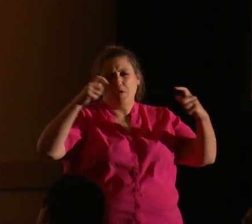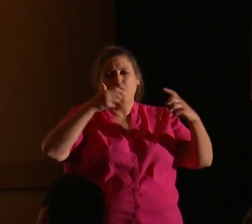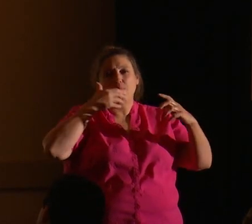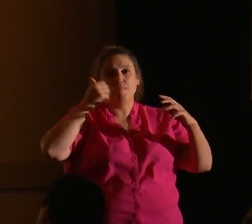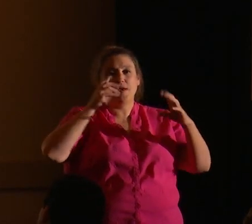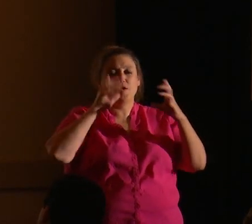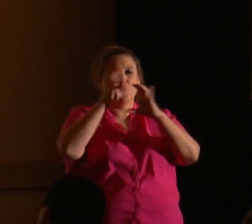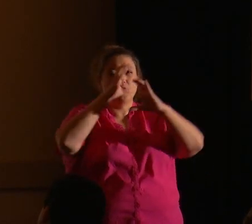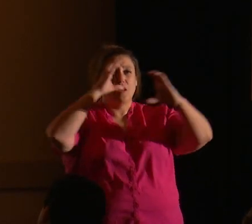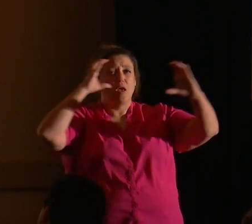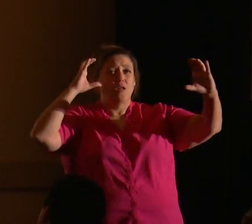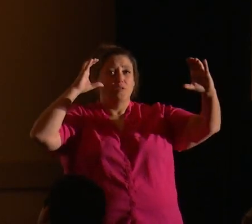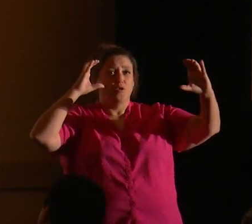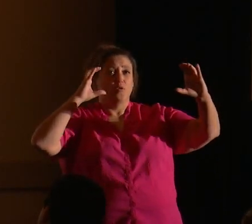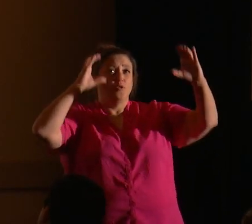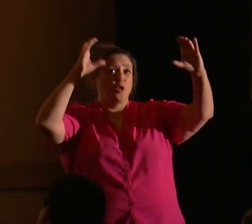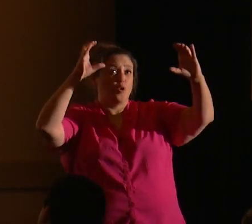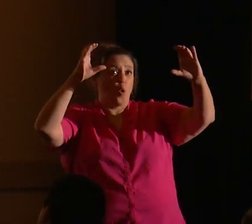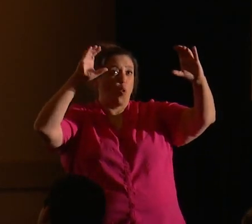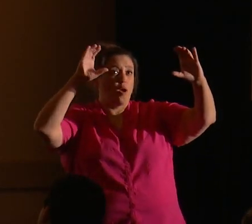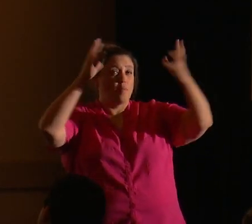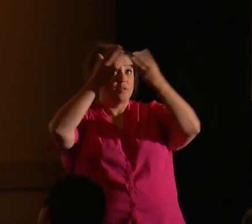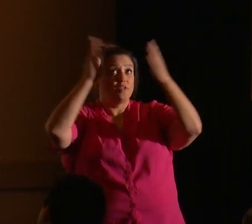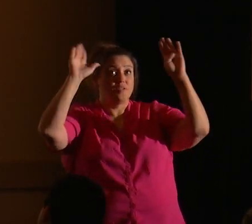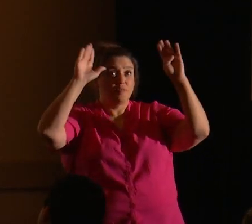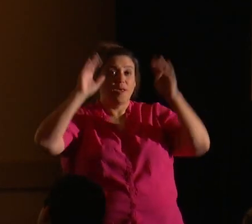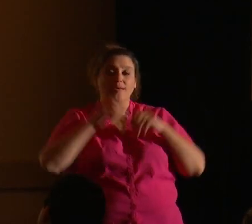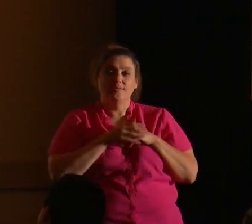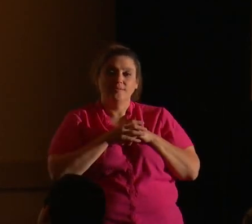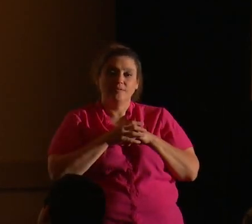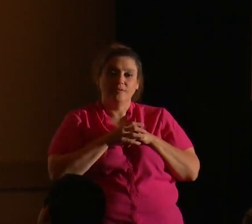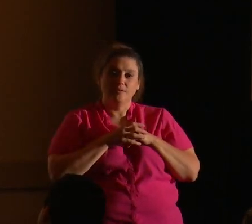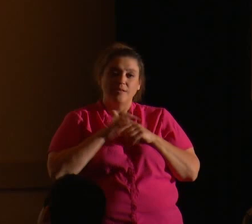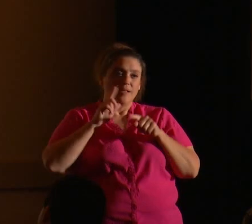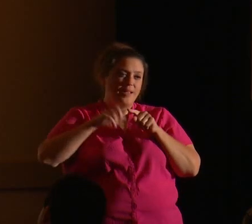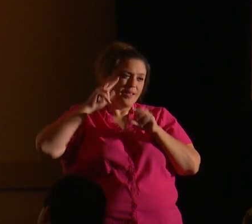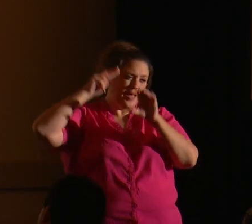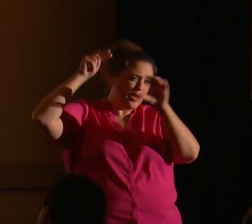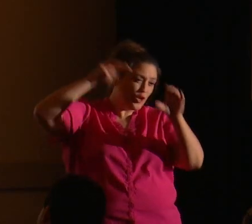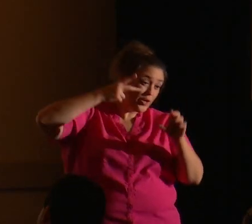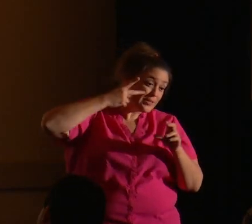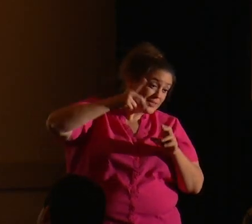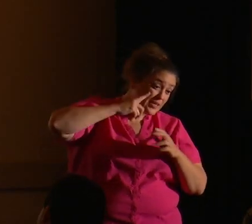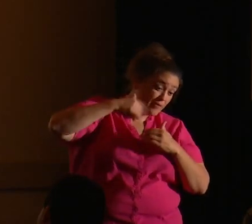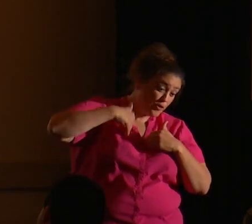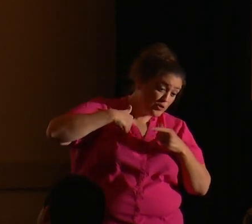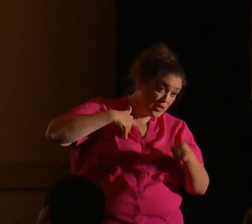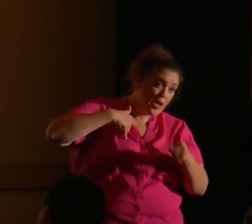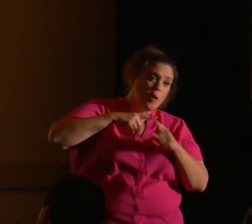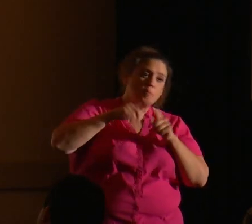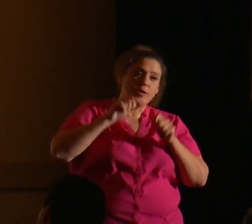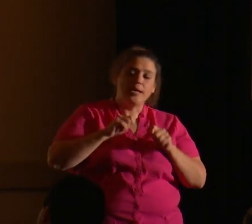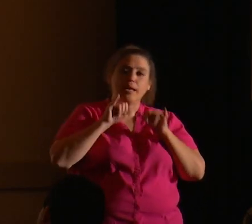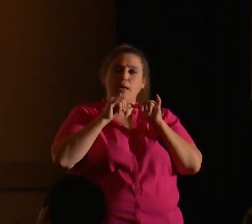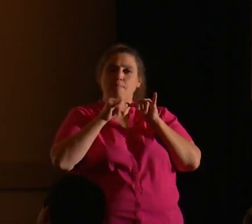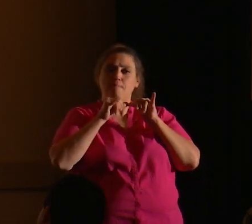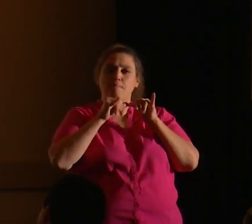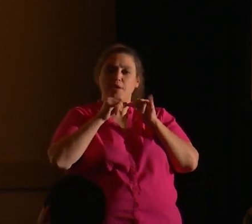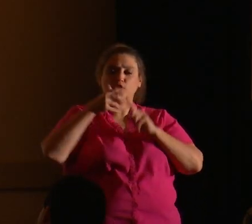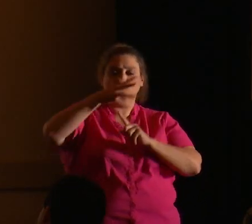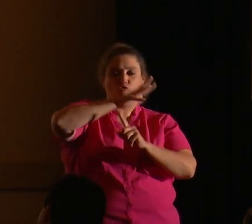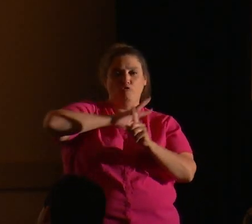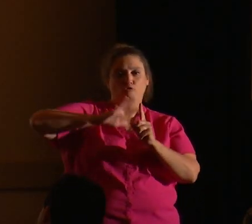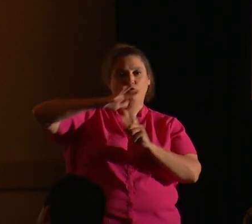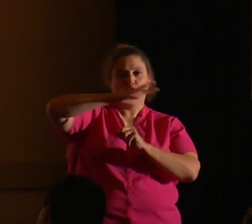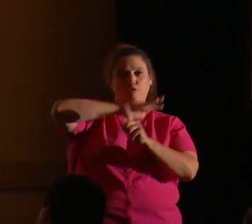Now, a telescope in space can't look and see if there's a critter on the surface. But it can measure the atmosphere and look